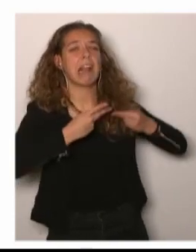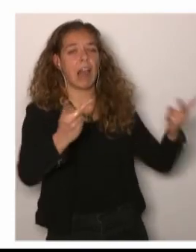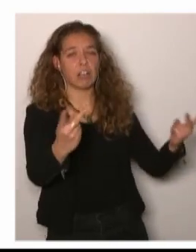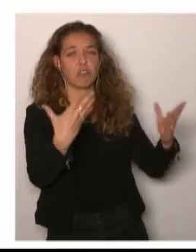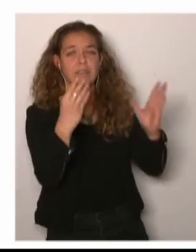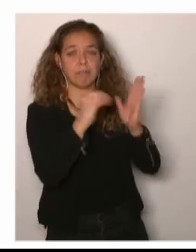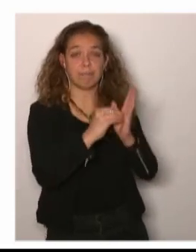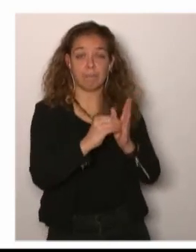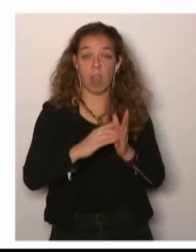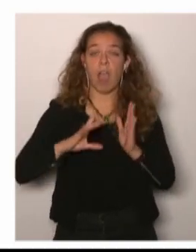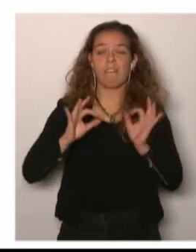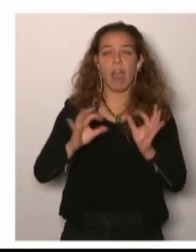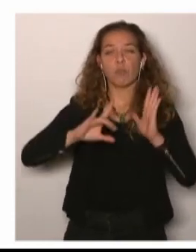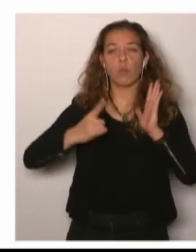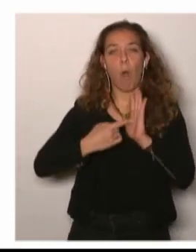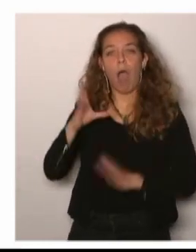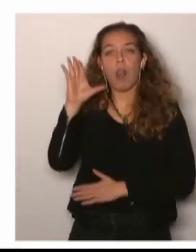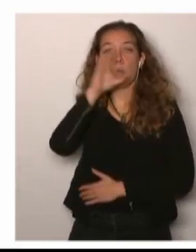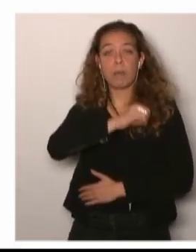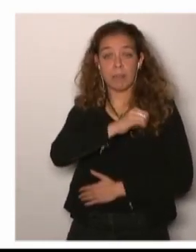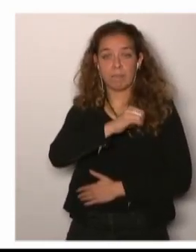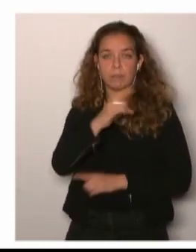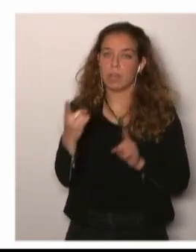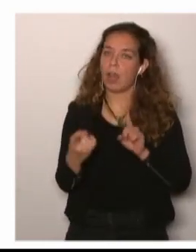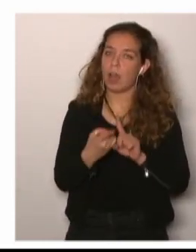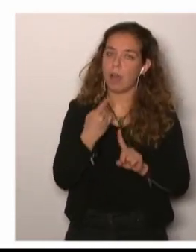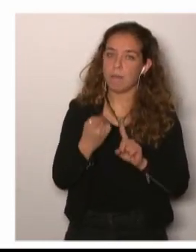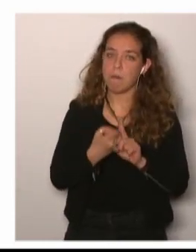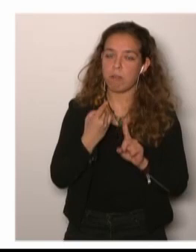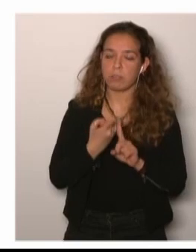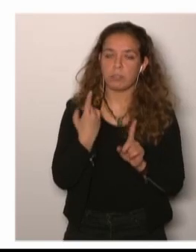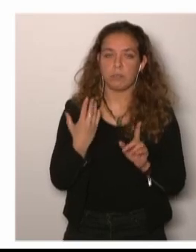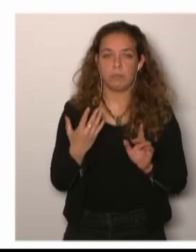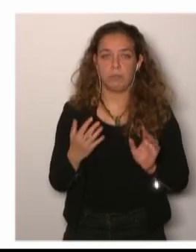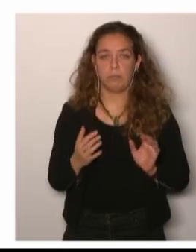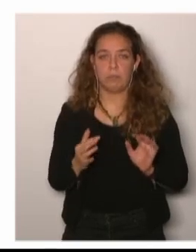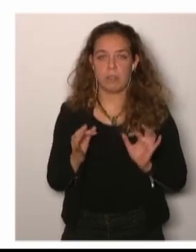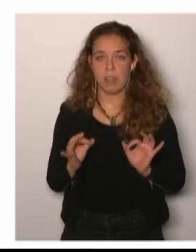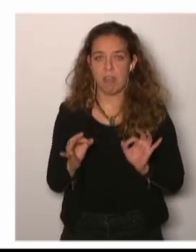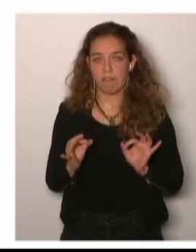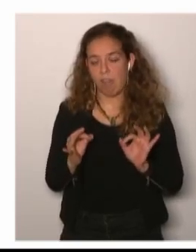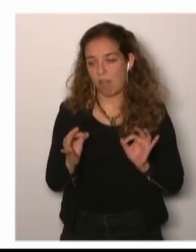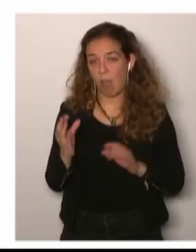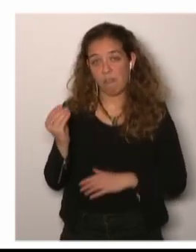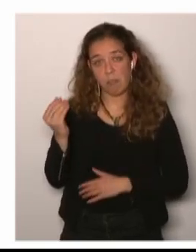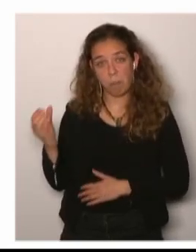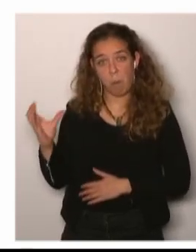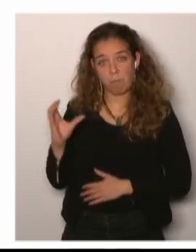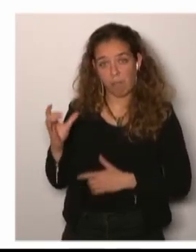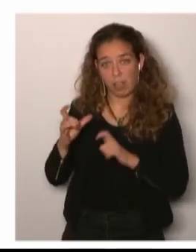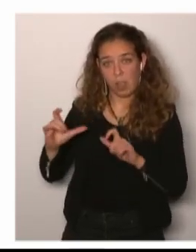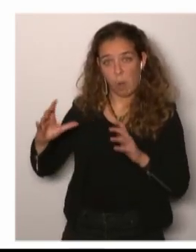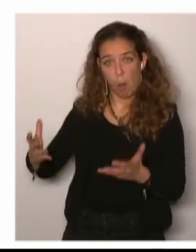Very important for things like access to finance. If you have a cancer, you go to your doctor, you're